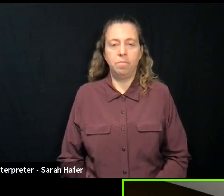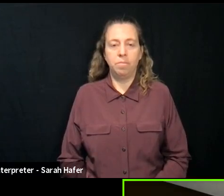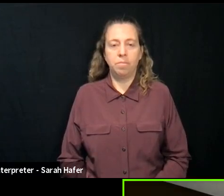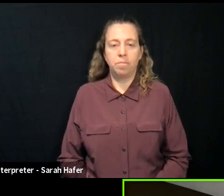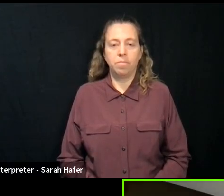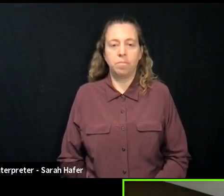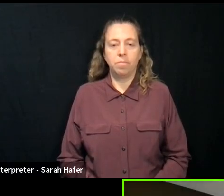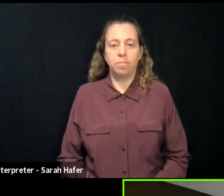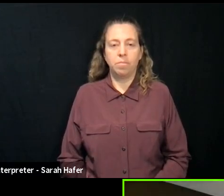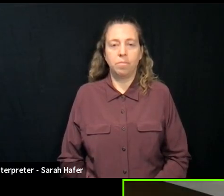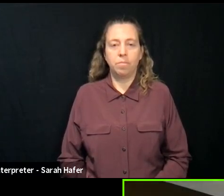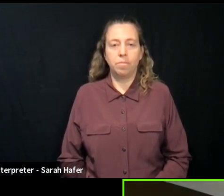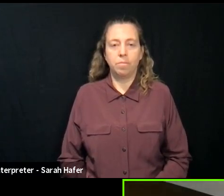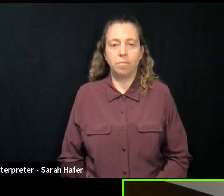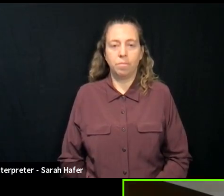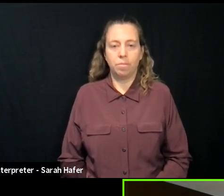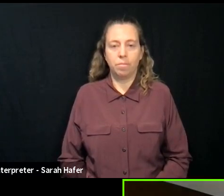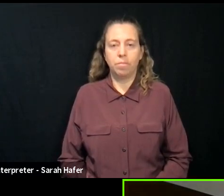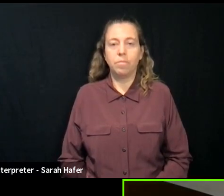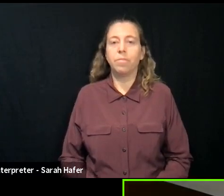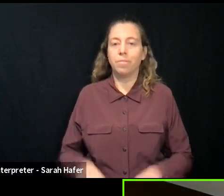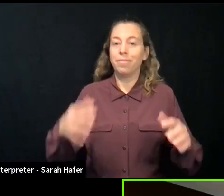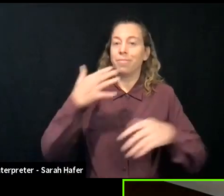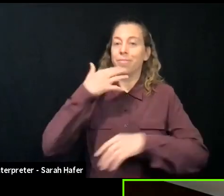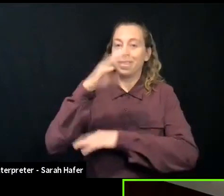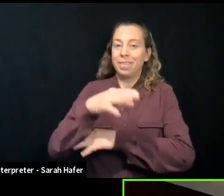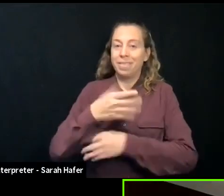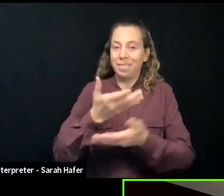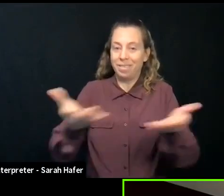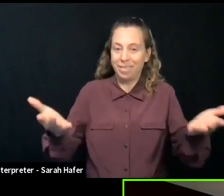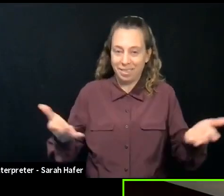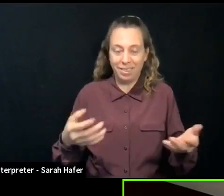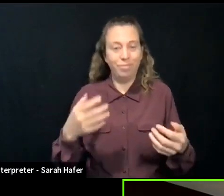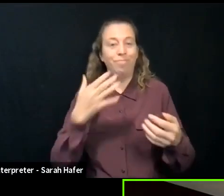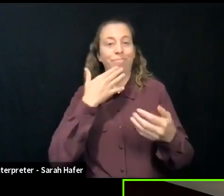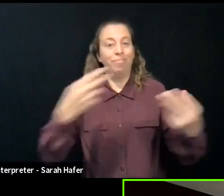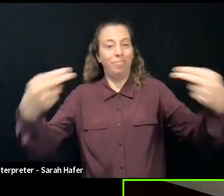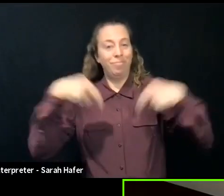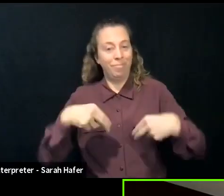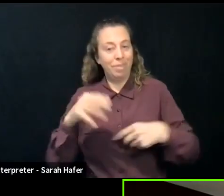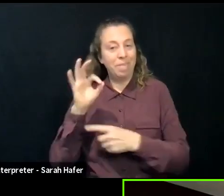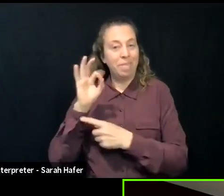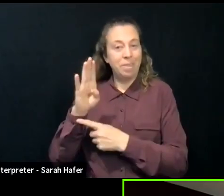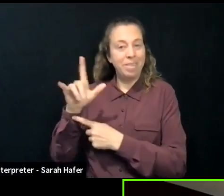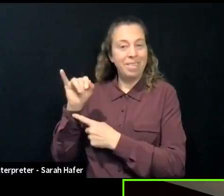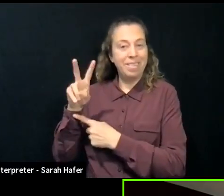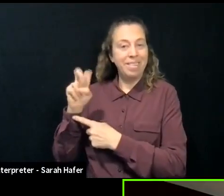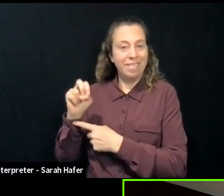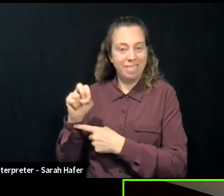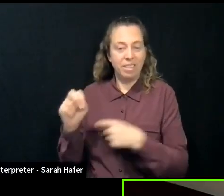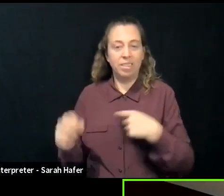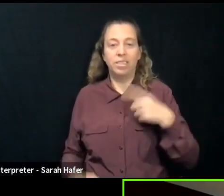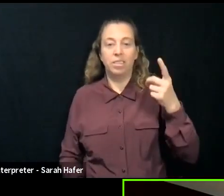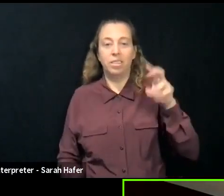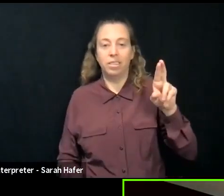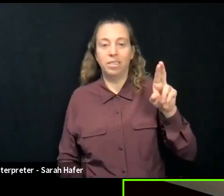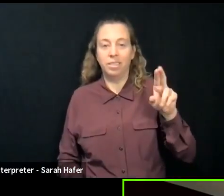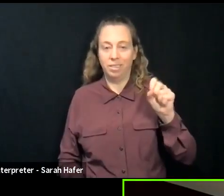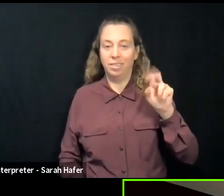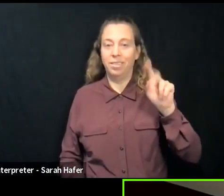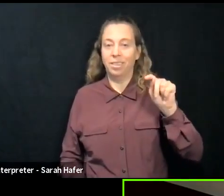Good afternoon, and welcome to our Facebook Live discussion. I'm Dr. Melissa Sutton, a Senior Health Advisor here at the Oregon